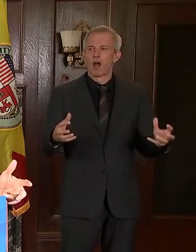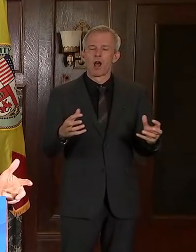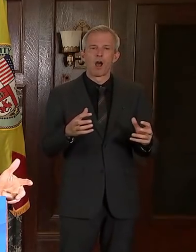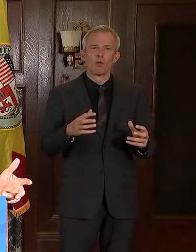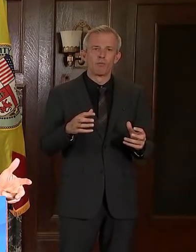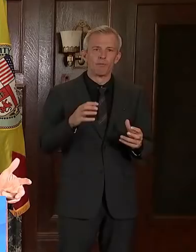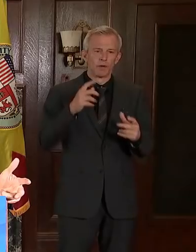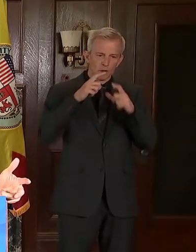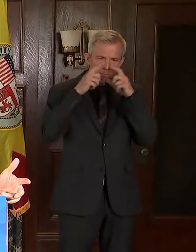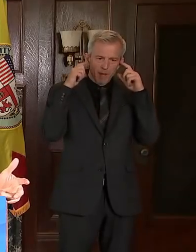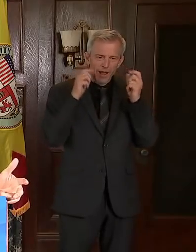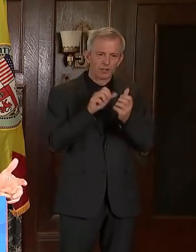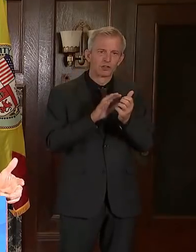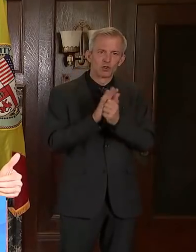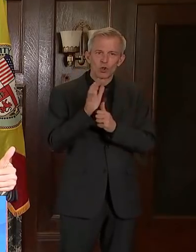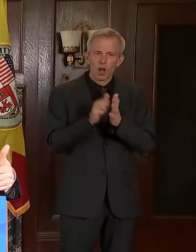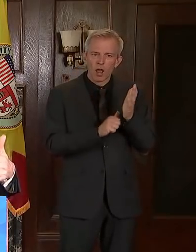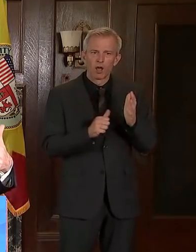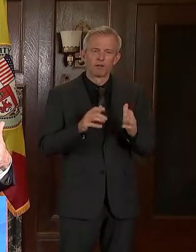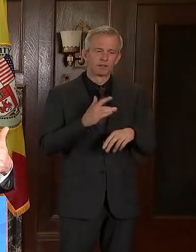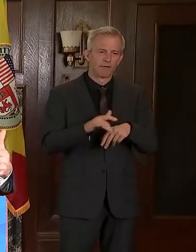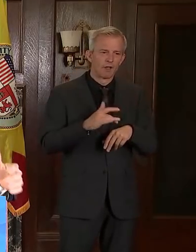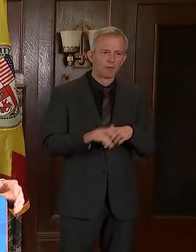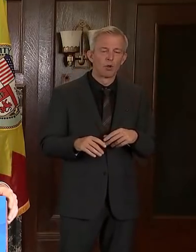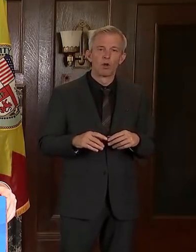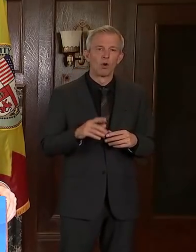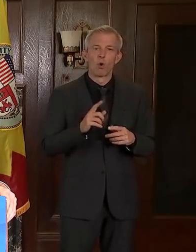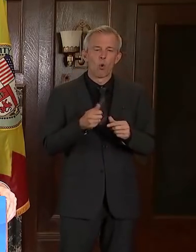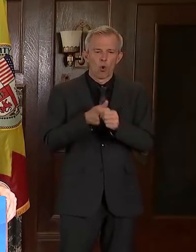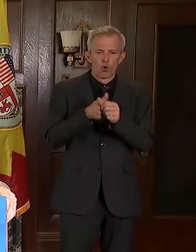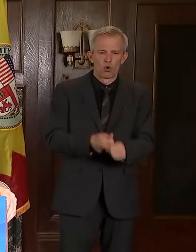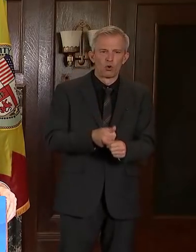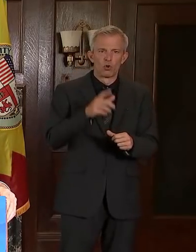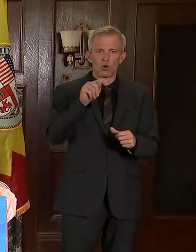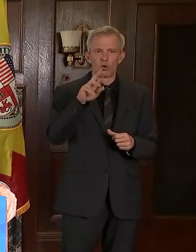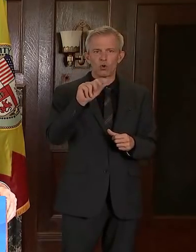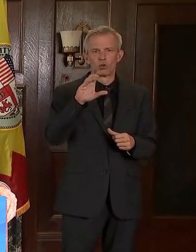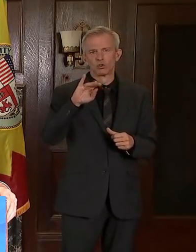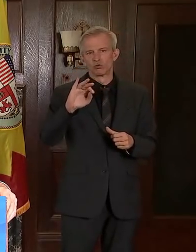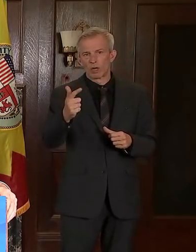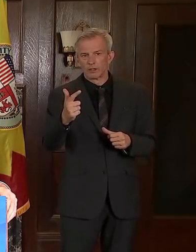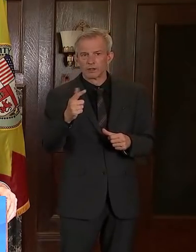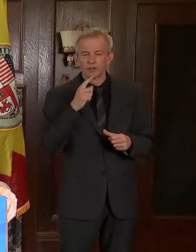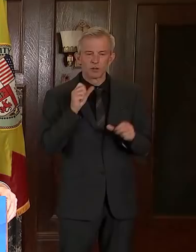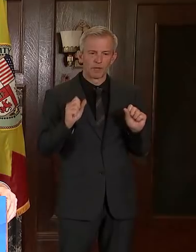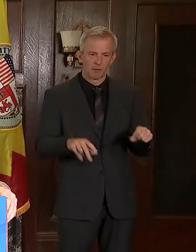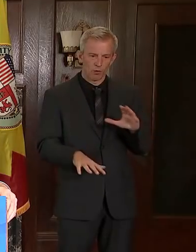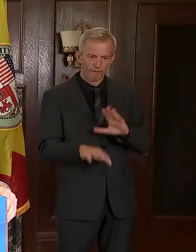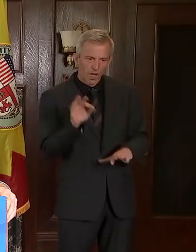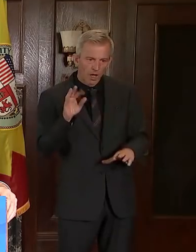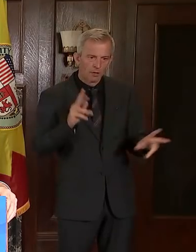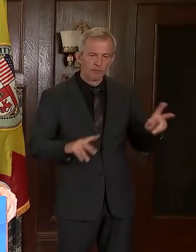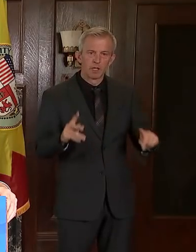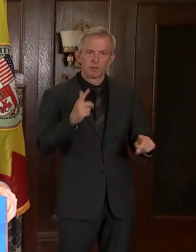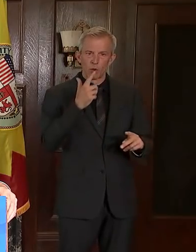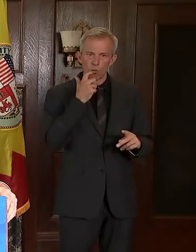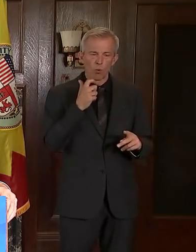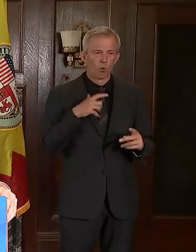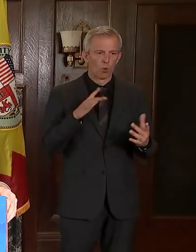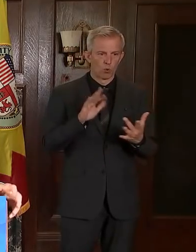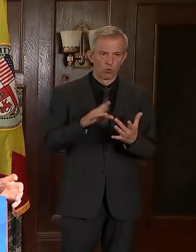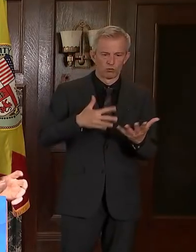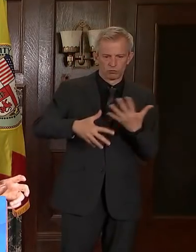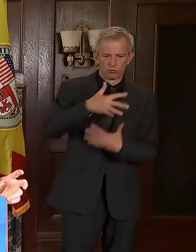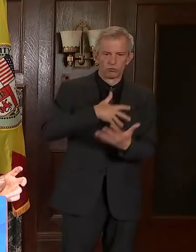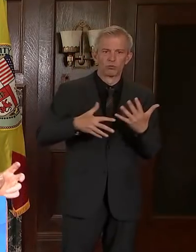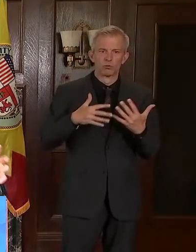what is the tracing capacity that the county has to quickly find people who have been in contact with positive COVID-19 patients.